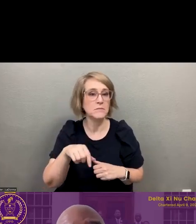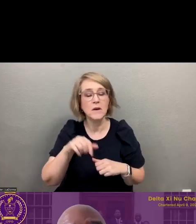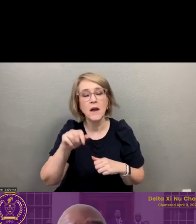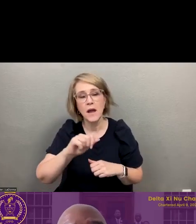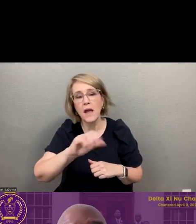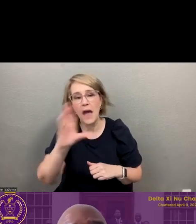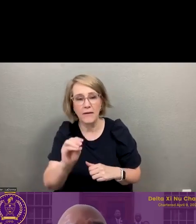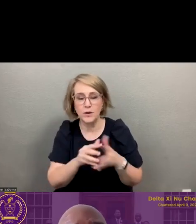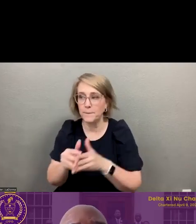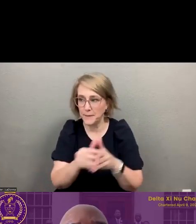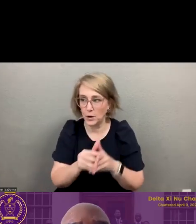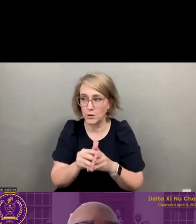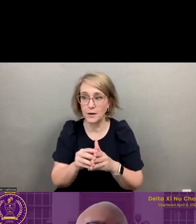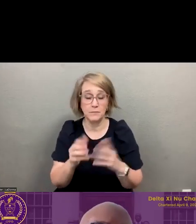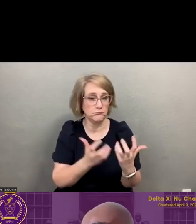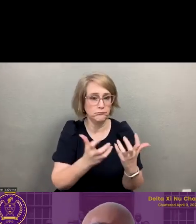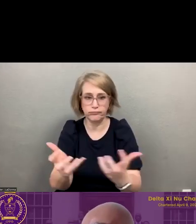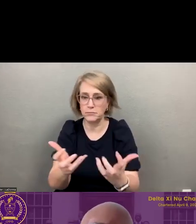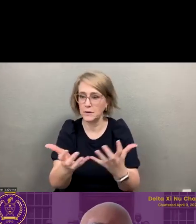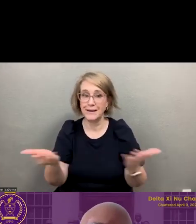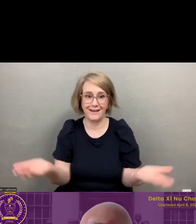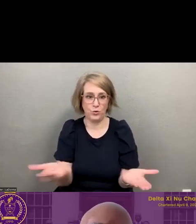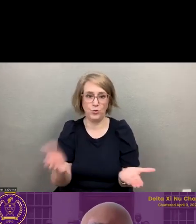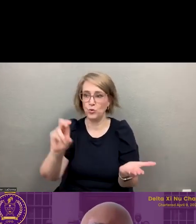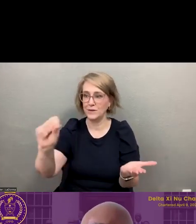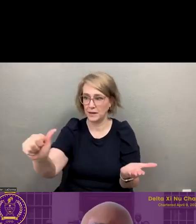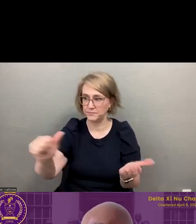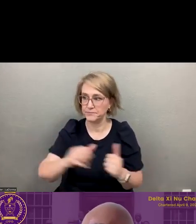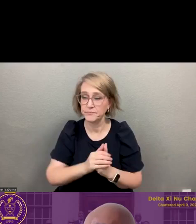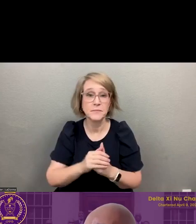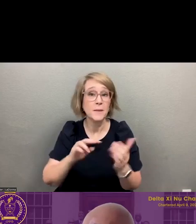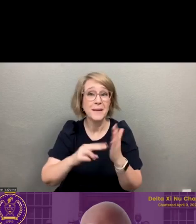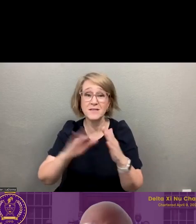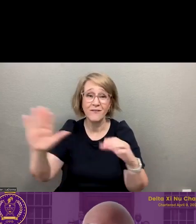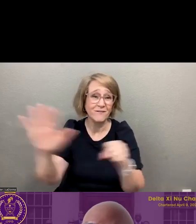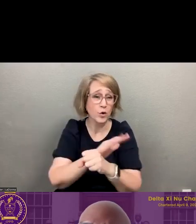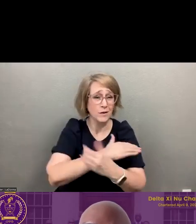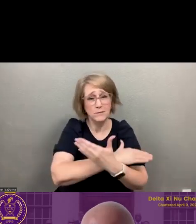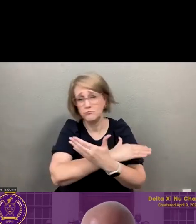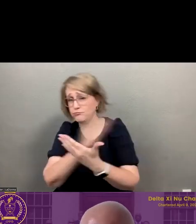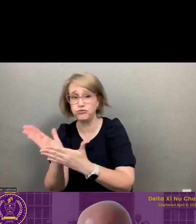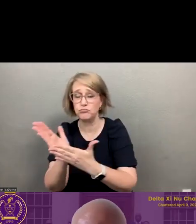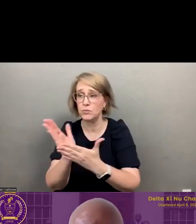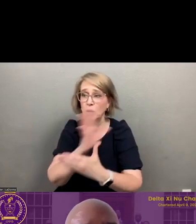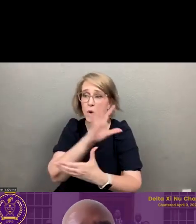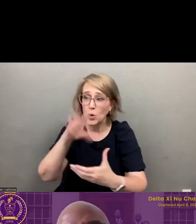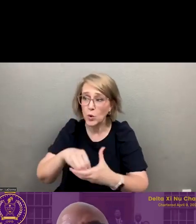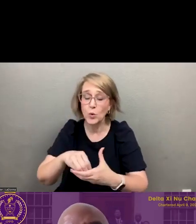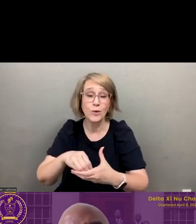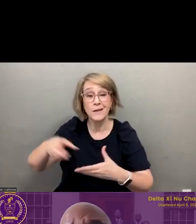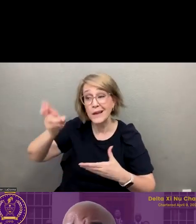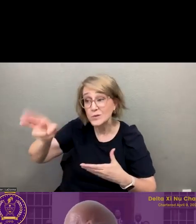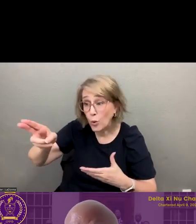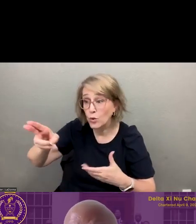scope of suicide, but we also wanted to make sure that we talked about the scope of it from the historical